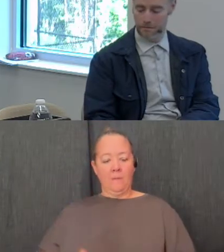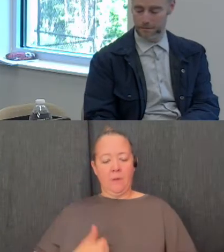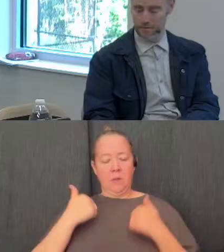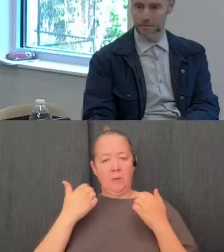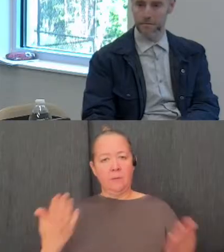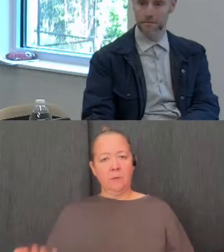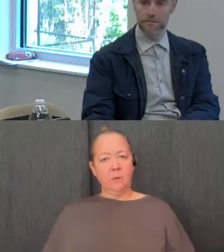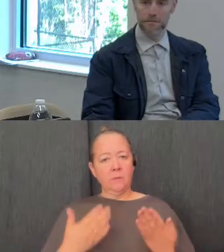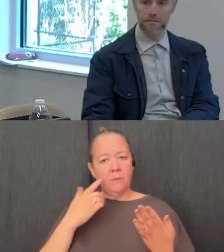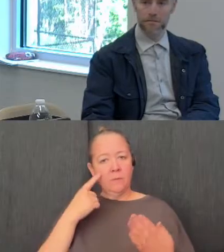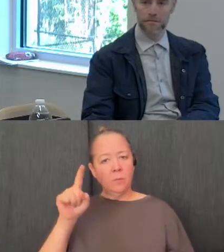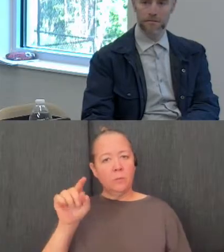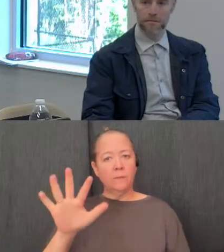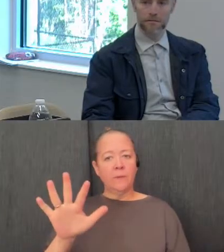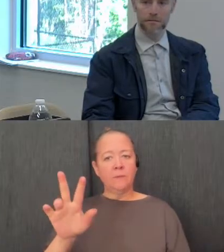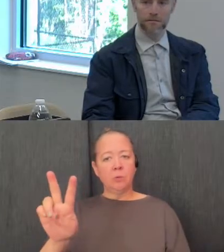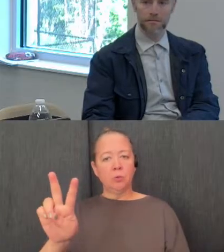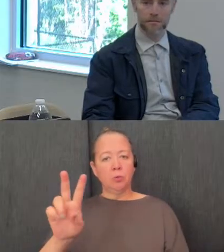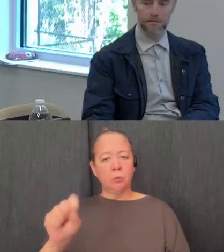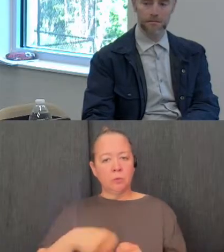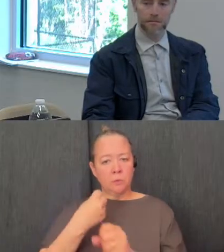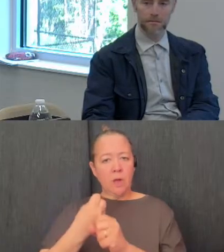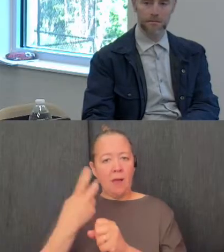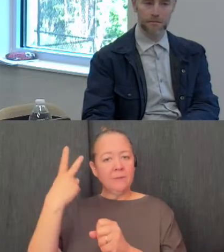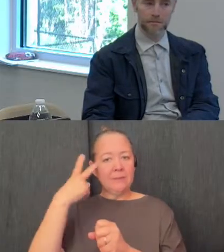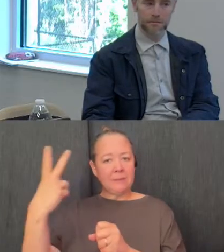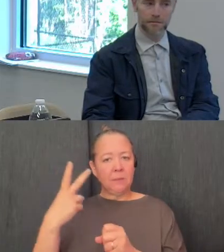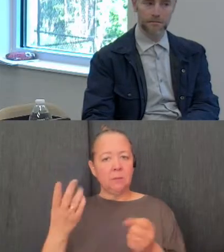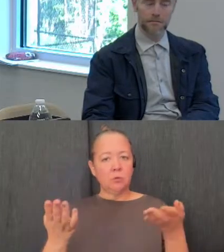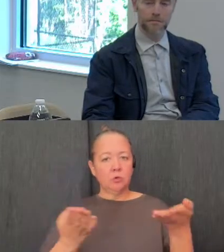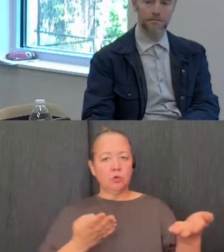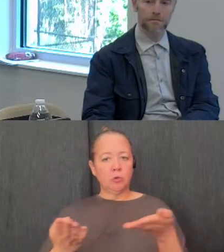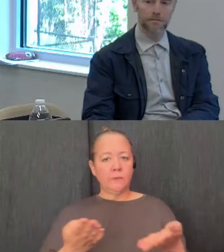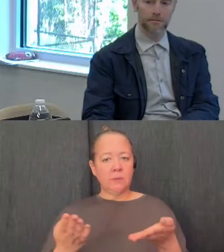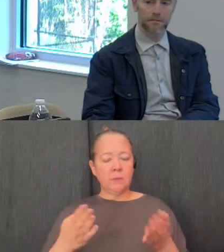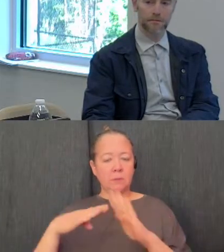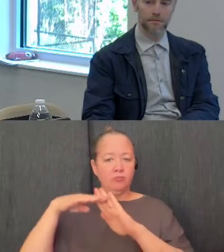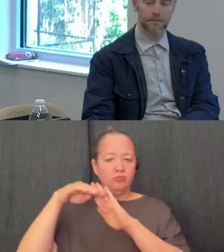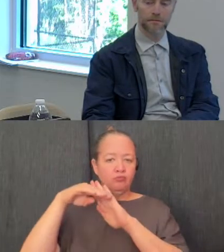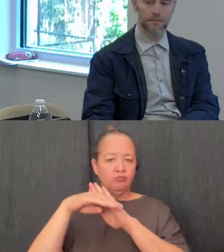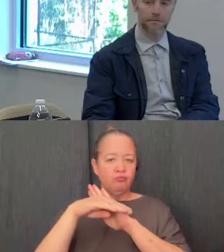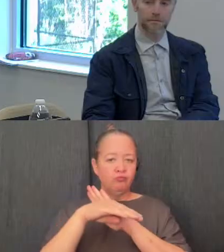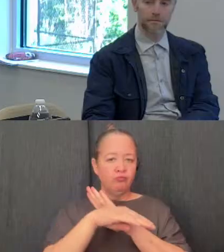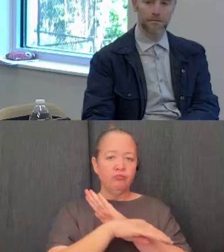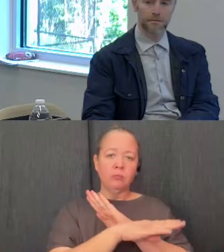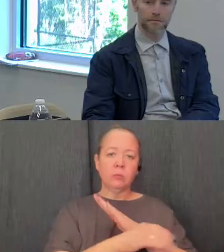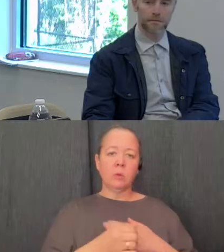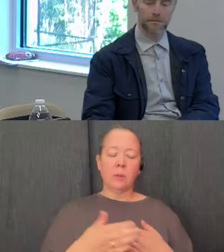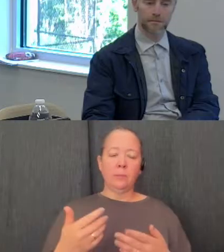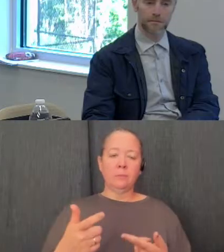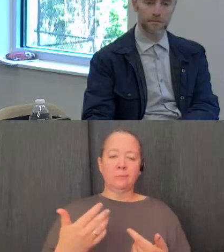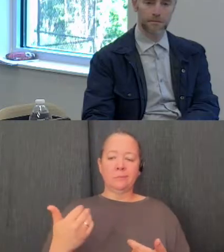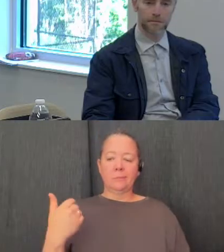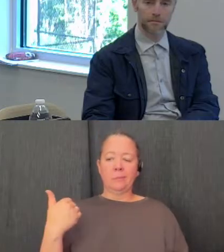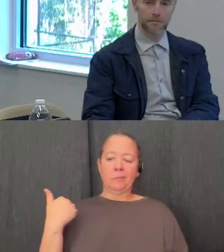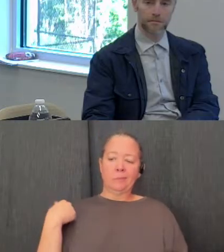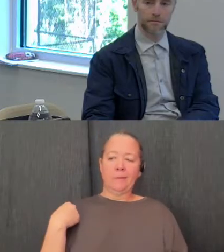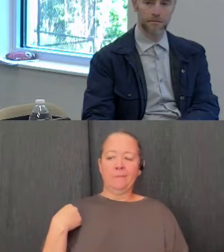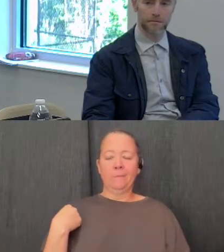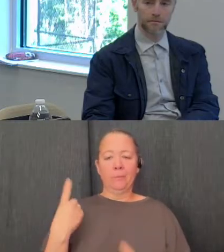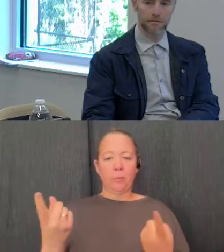resident of town, I have seen services decline somewhat over the past few years. We've lost